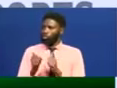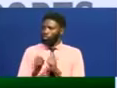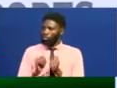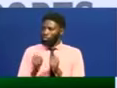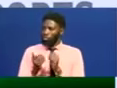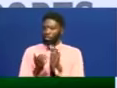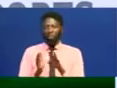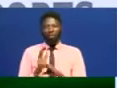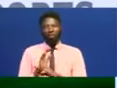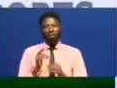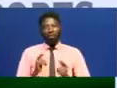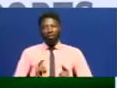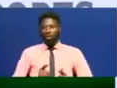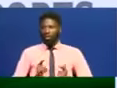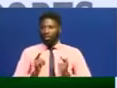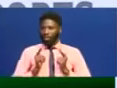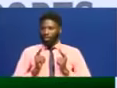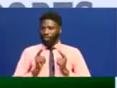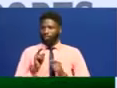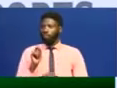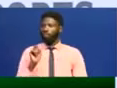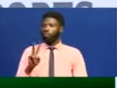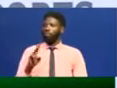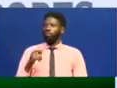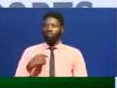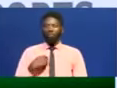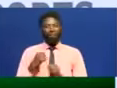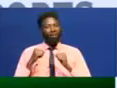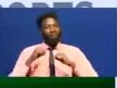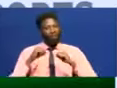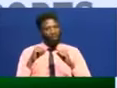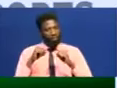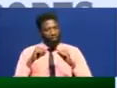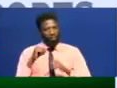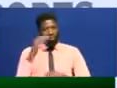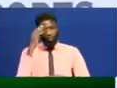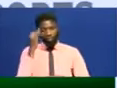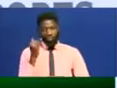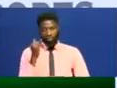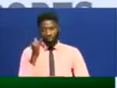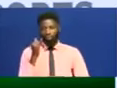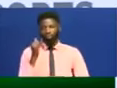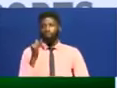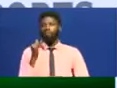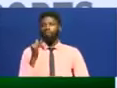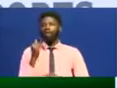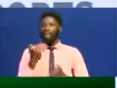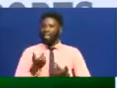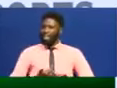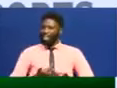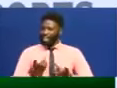TV. Very happy that live broadcasts are coming back.